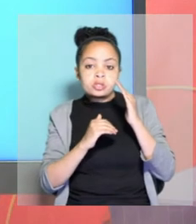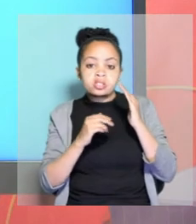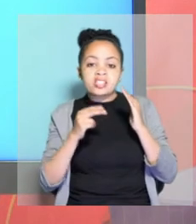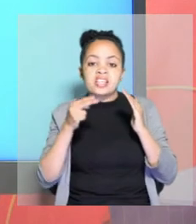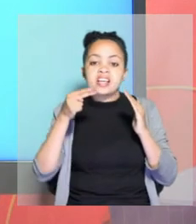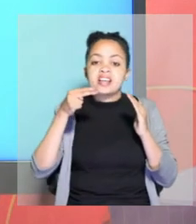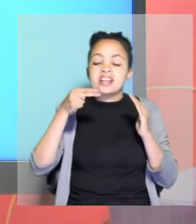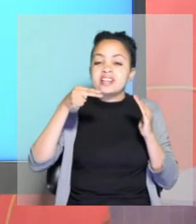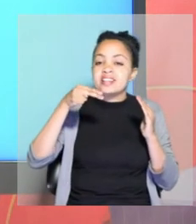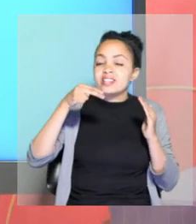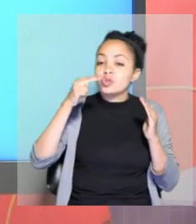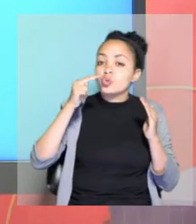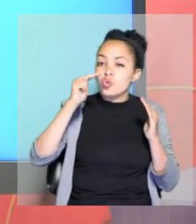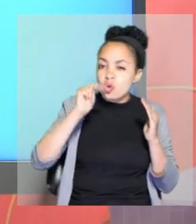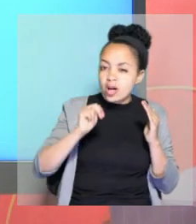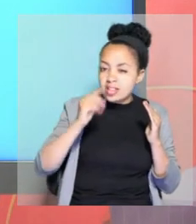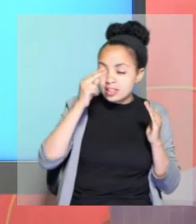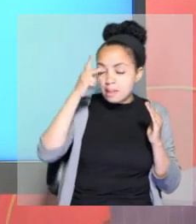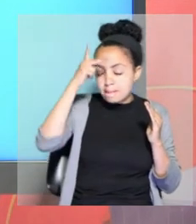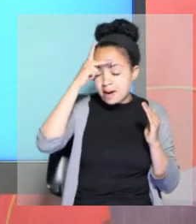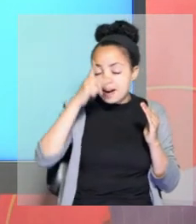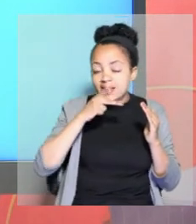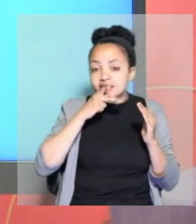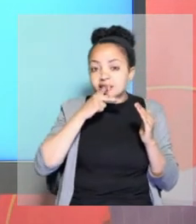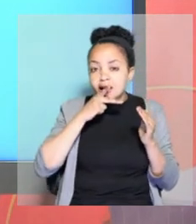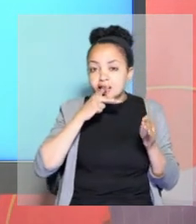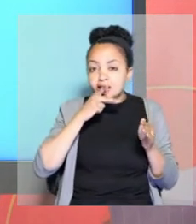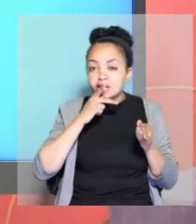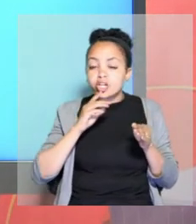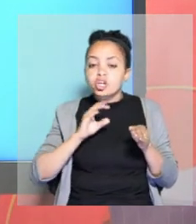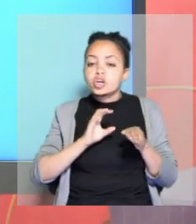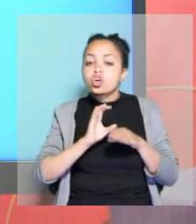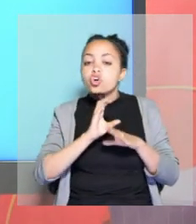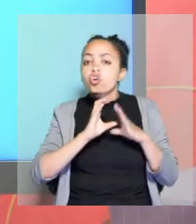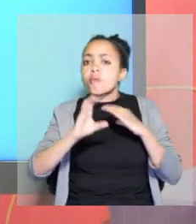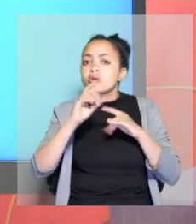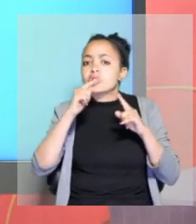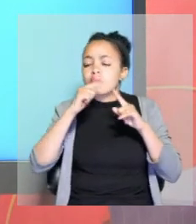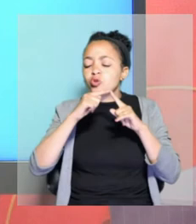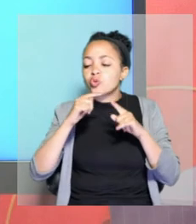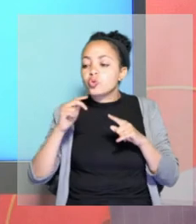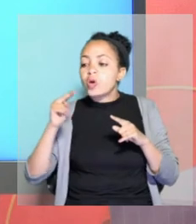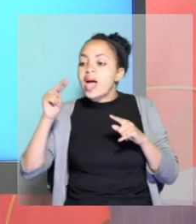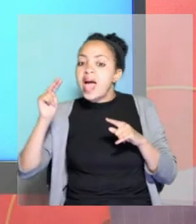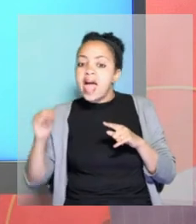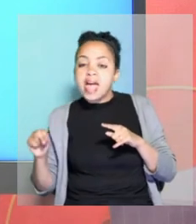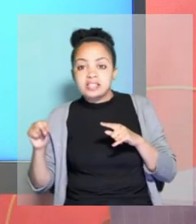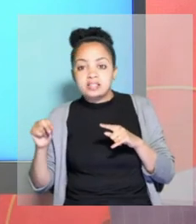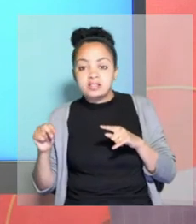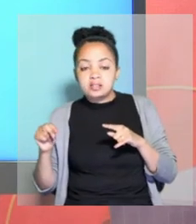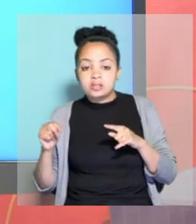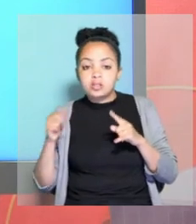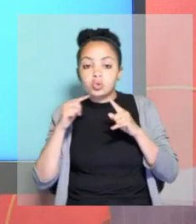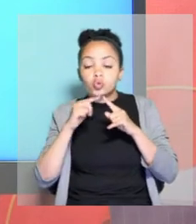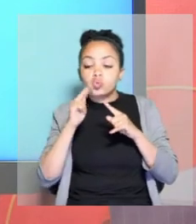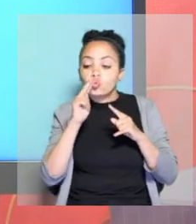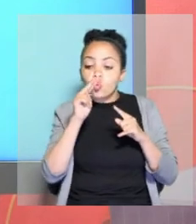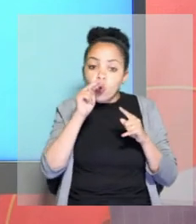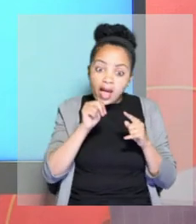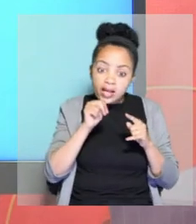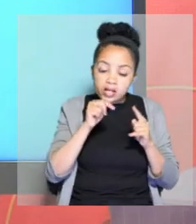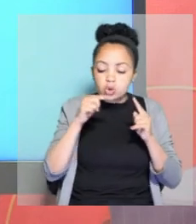diploid the parental commodore diploma into haploid or anyone to any